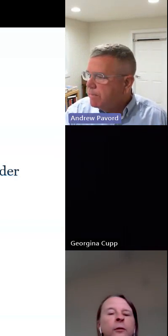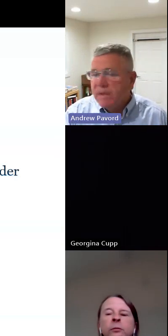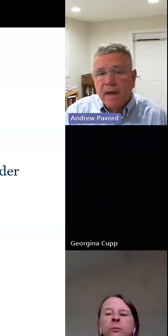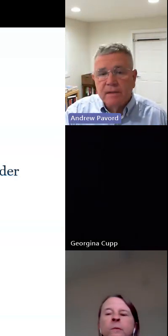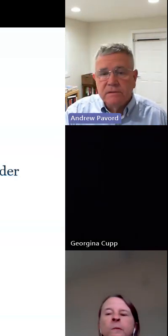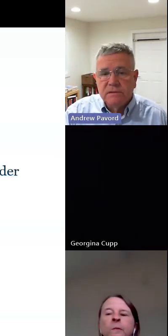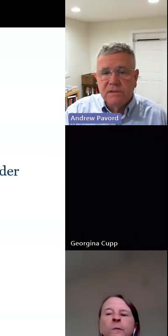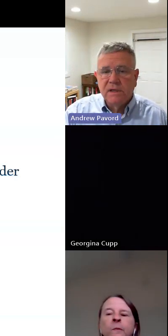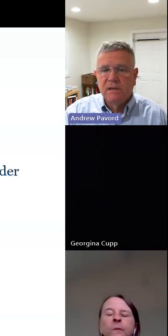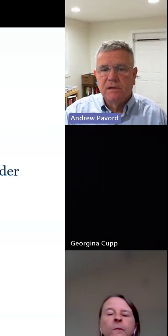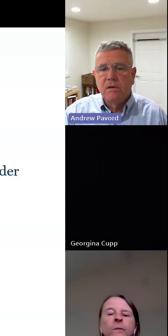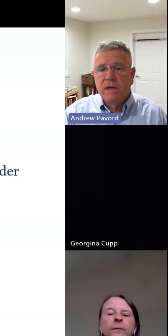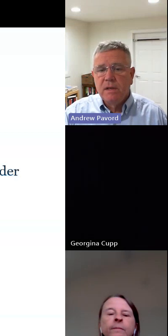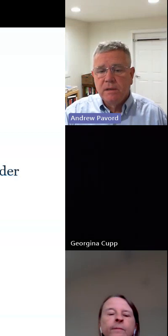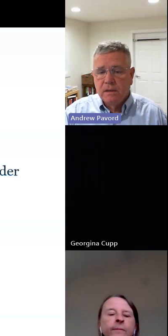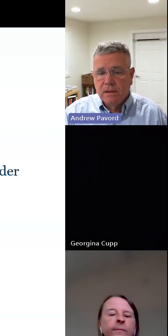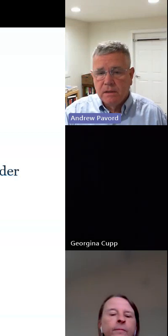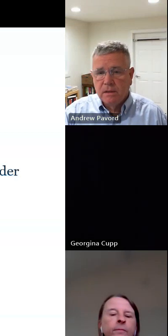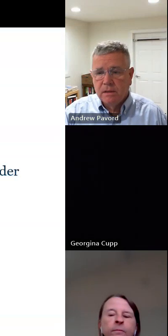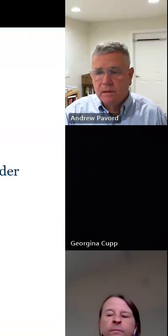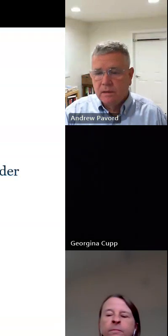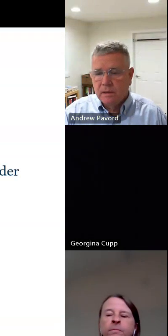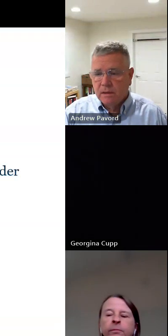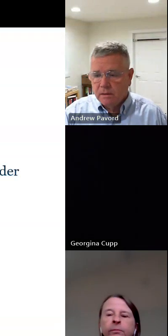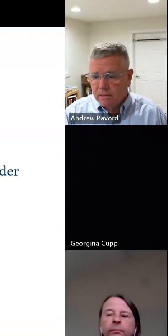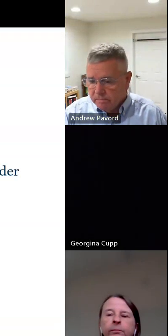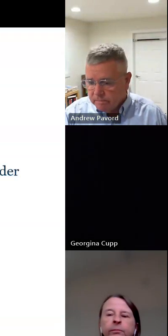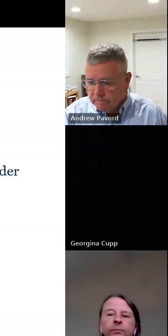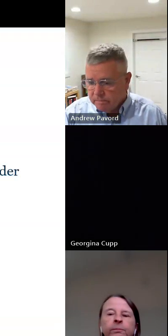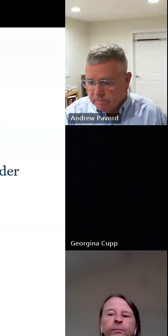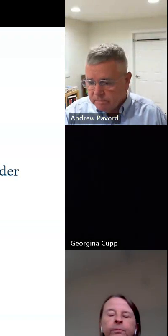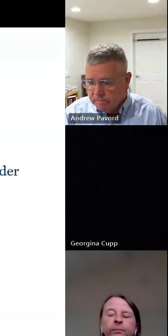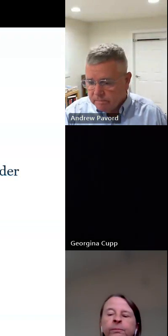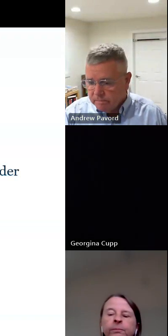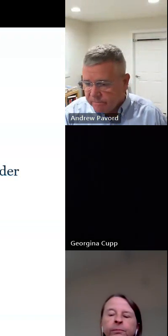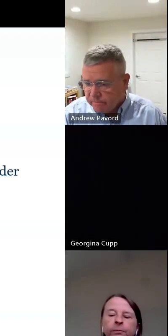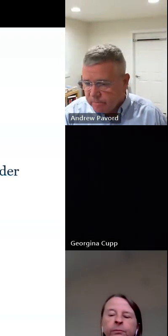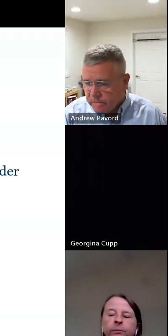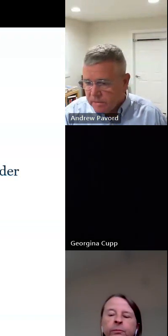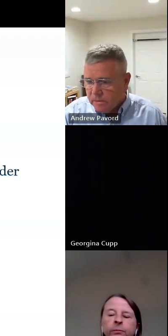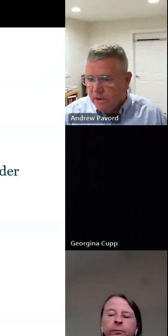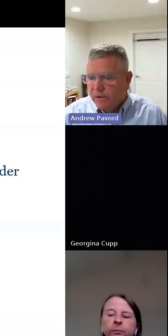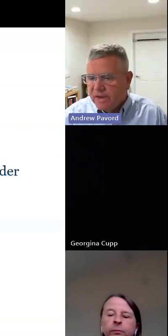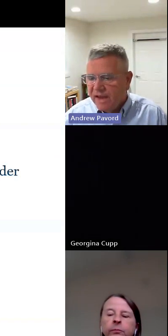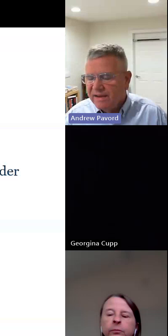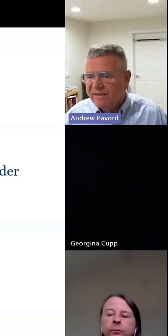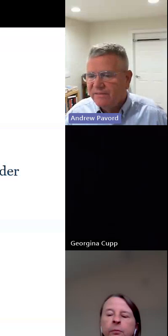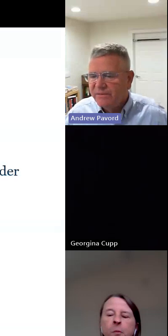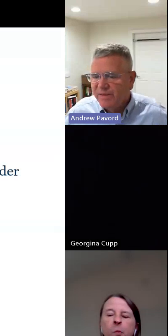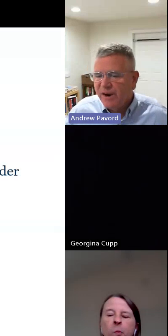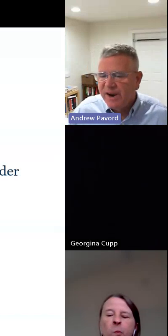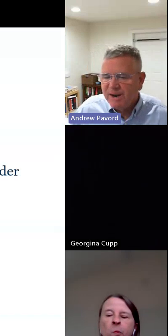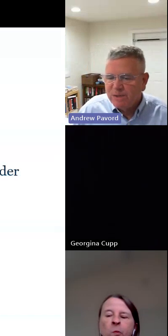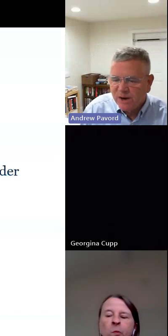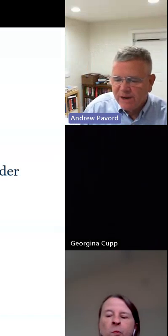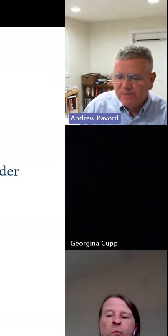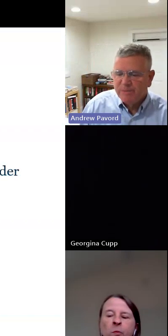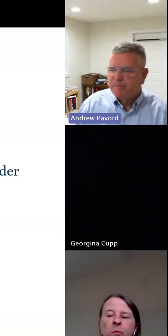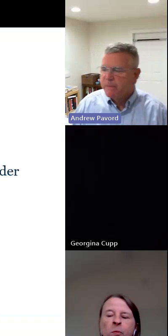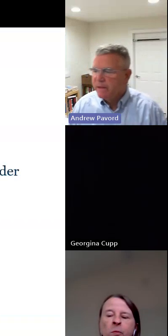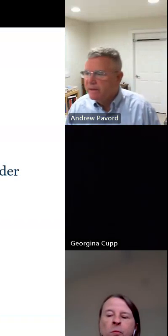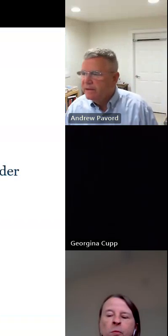And then, yeah. Sorry, excuse me. It's been asked if you can slow down a little bit more. All right,